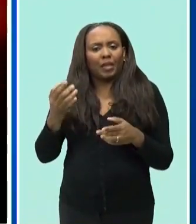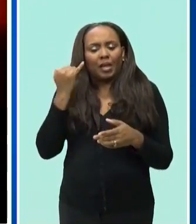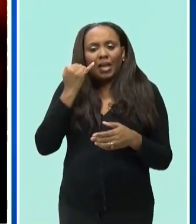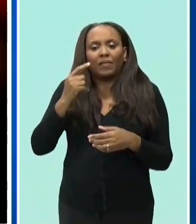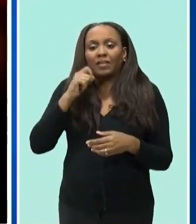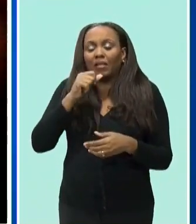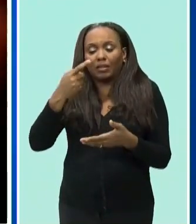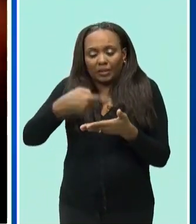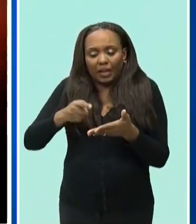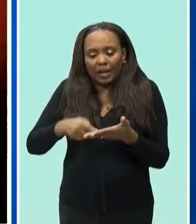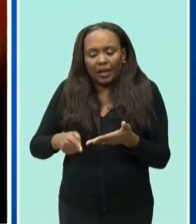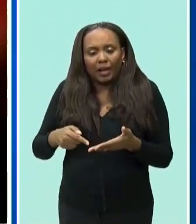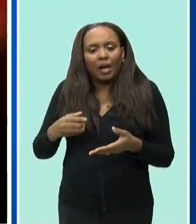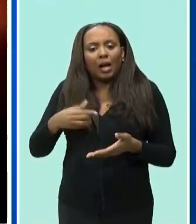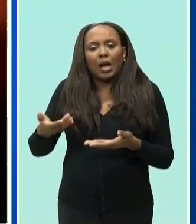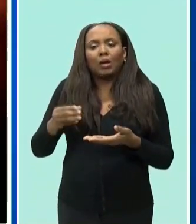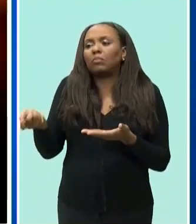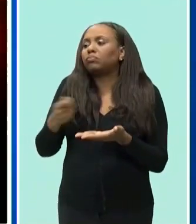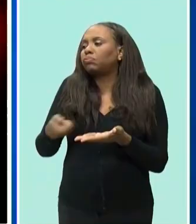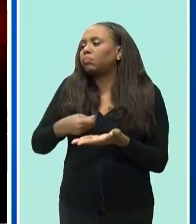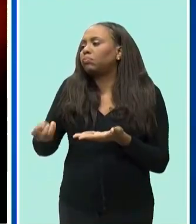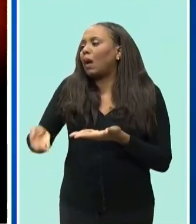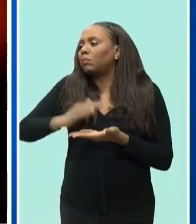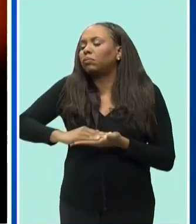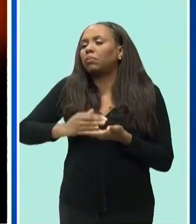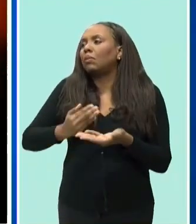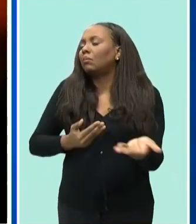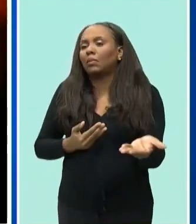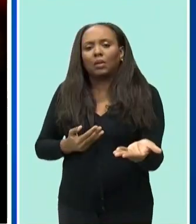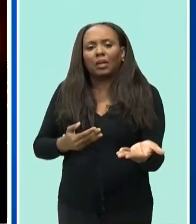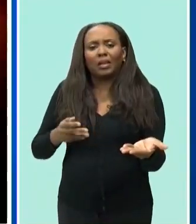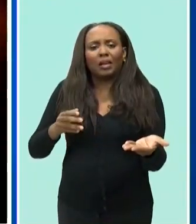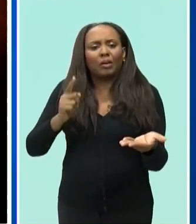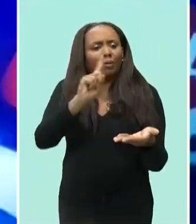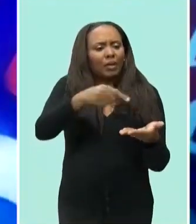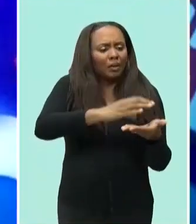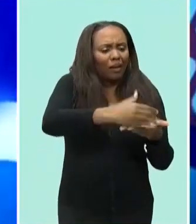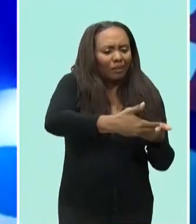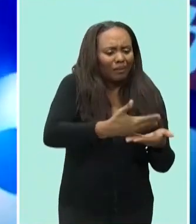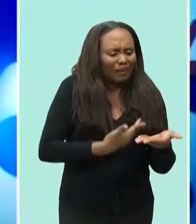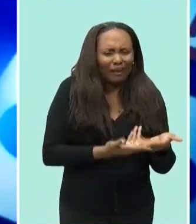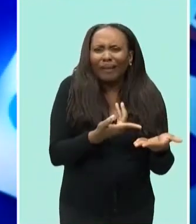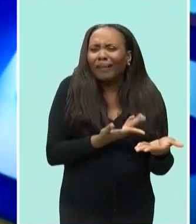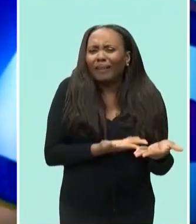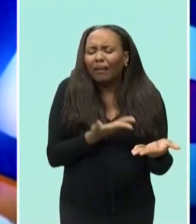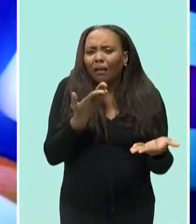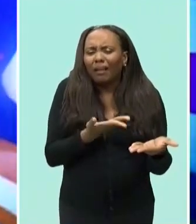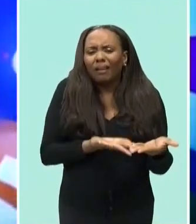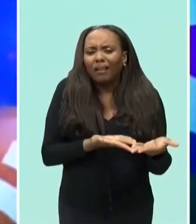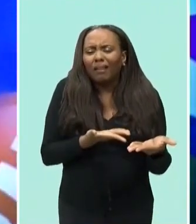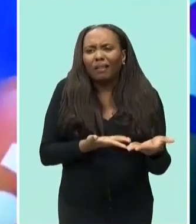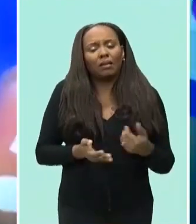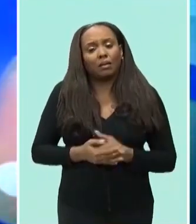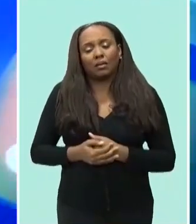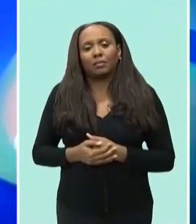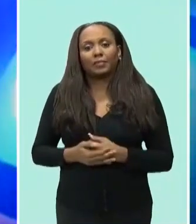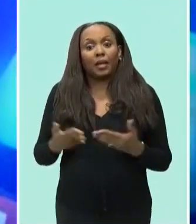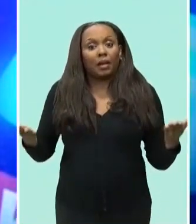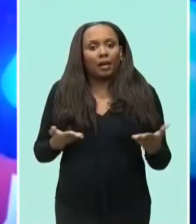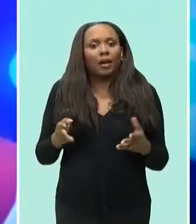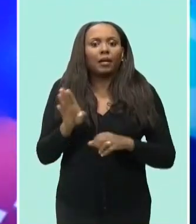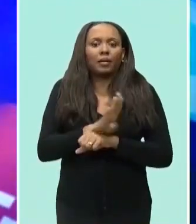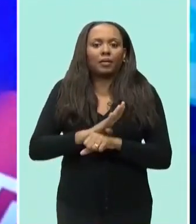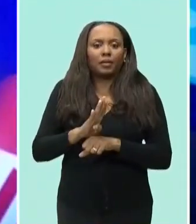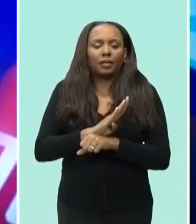food like that, and who gets blamed? Well, here in Barbados, the monkey